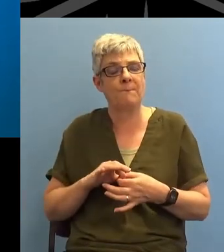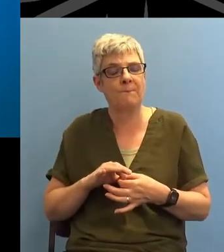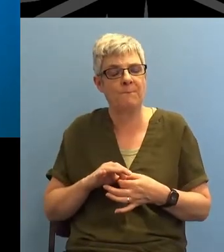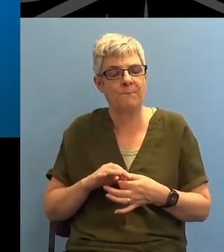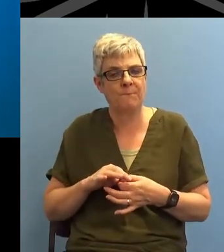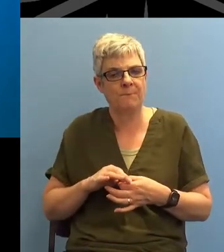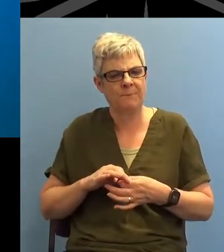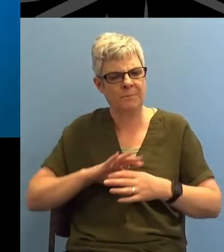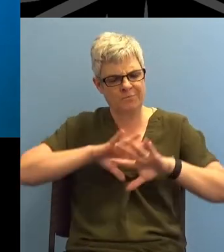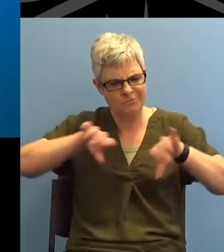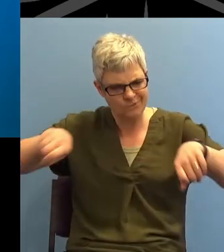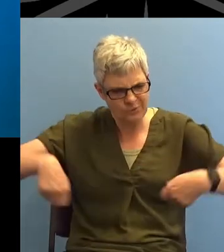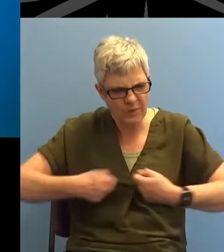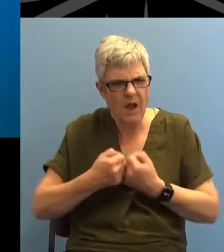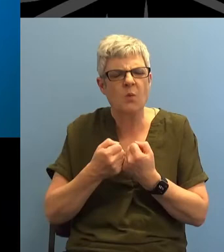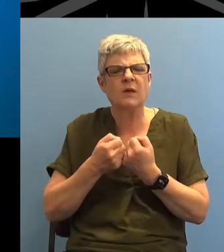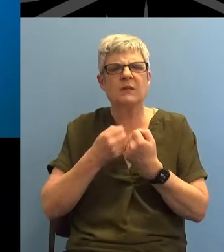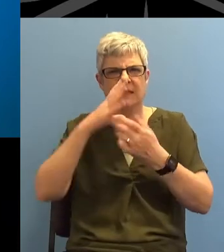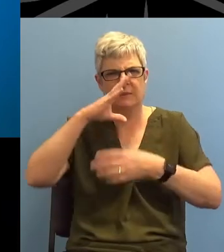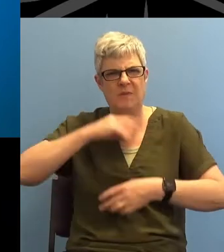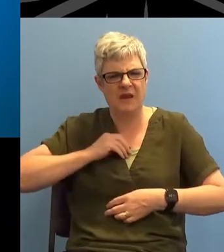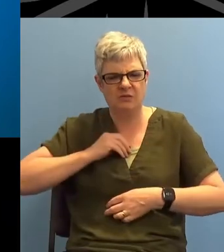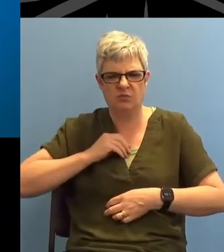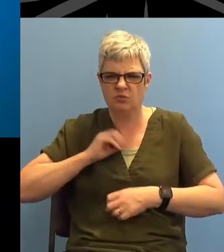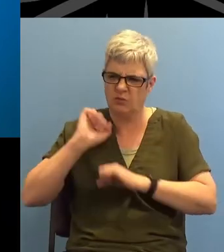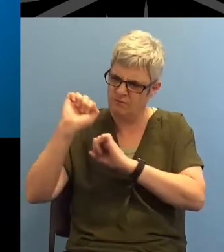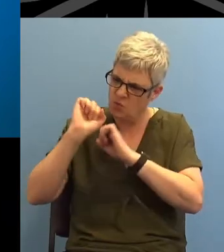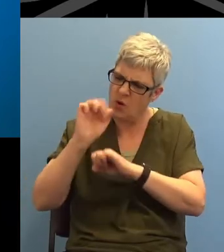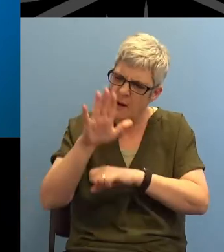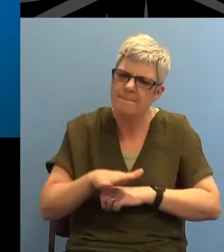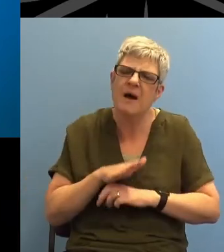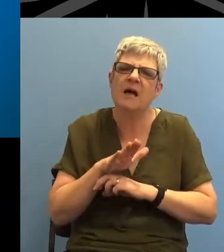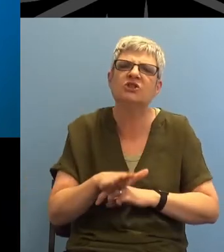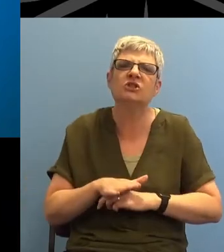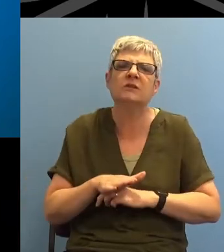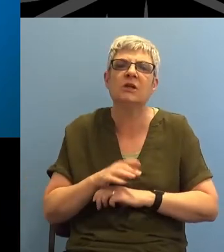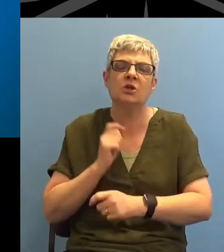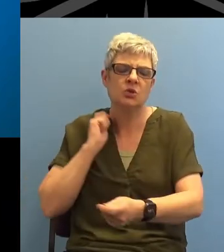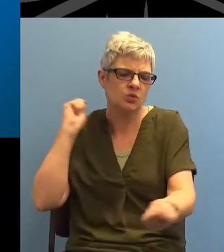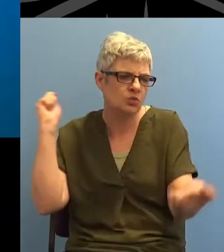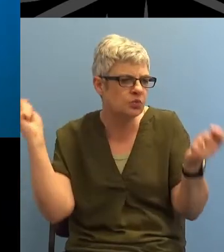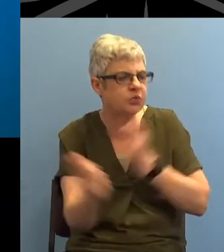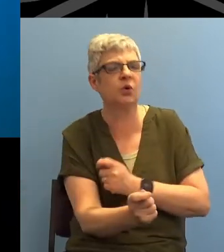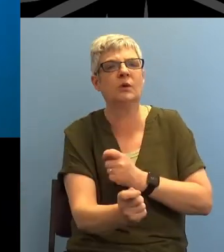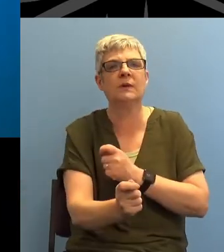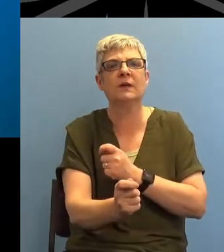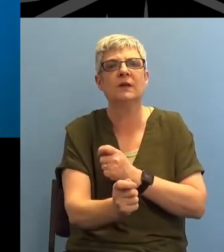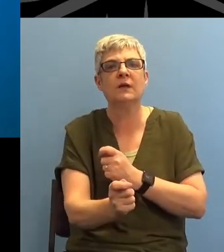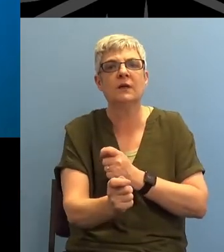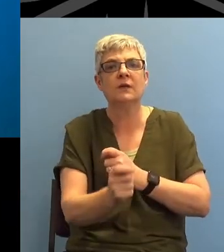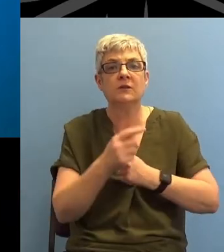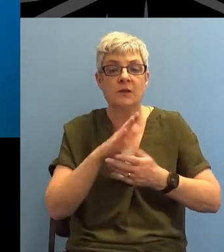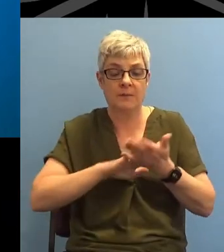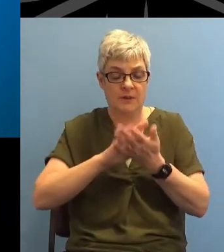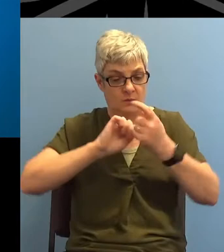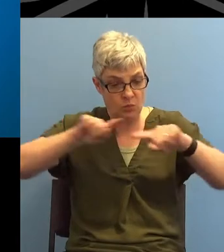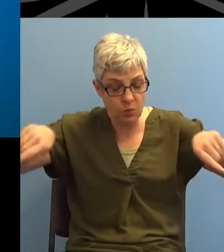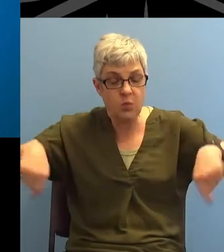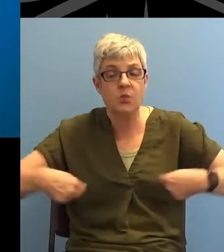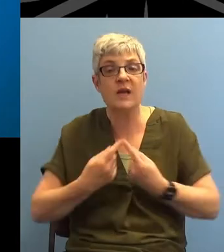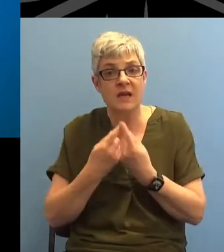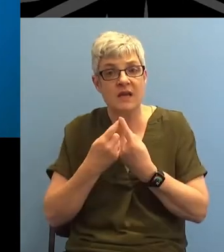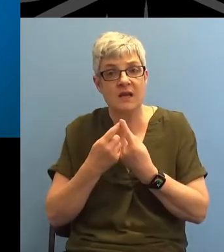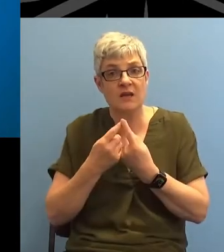May our experience of your compassion transform us so that we, in our turn, make known